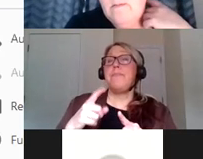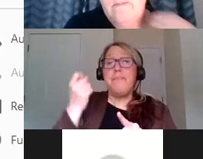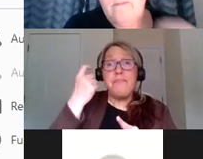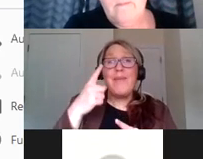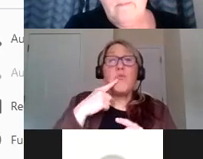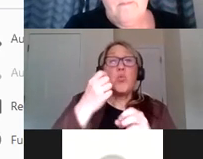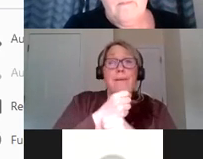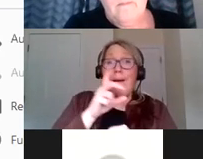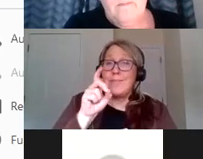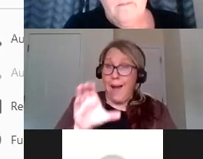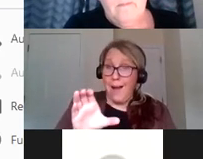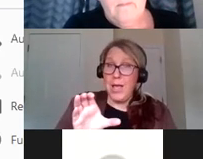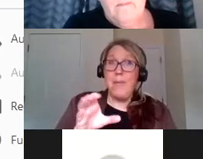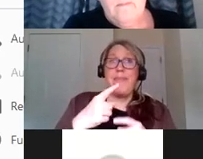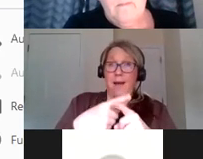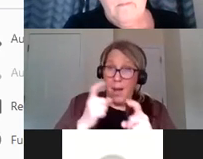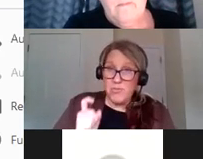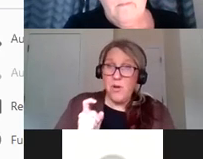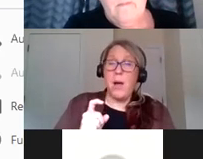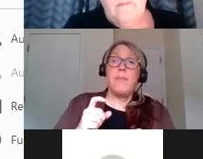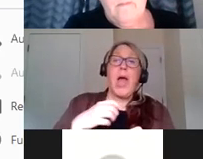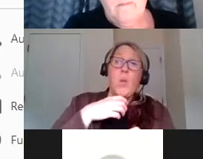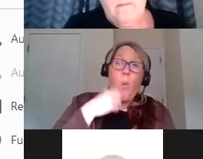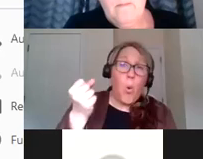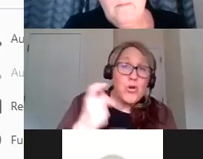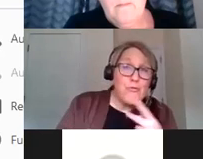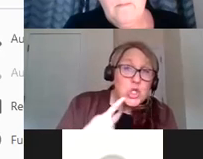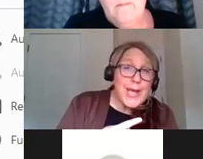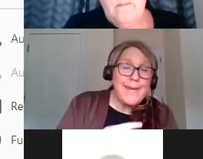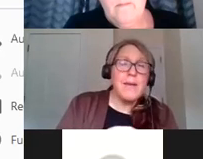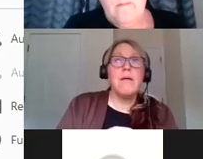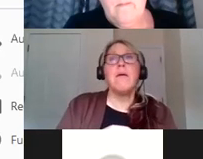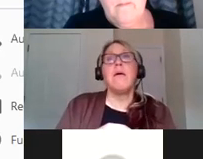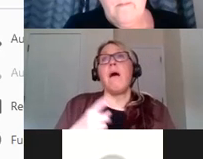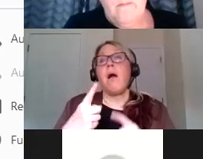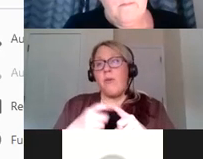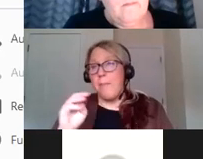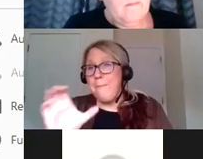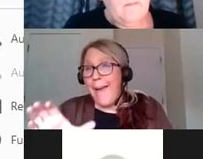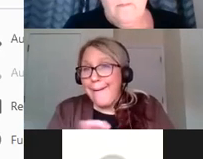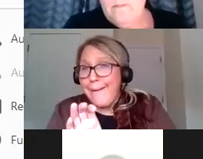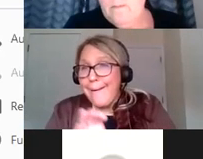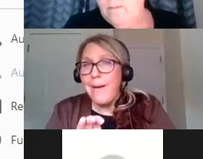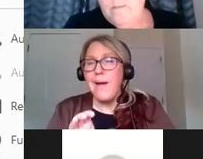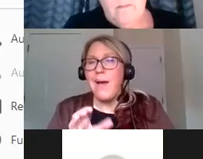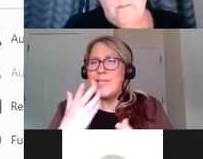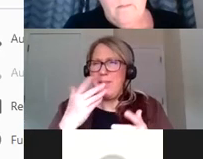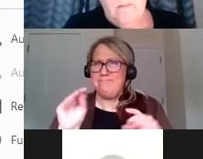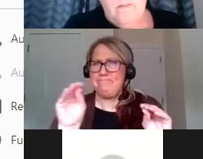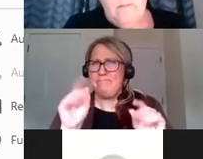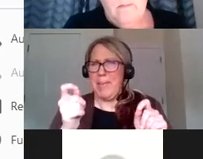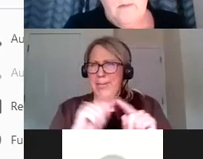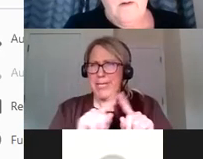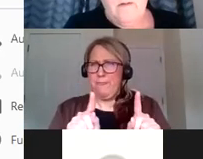get a document that comes from an older version or comes from a Mac, some things might look just a little bit